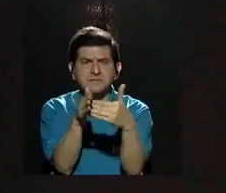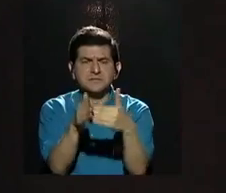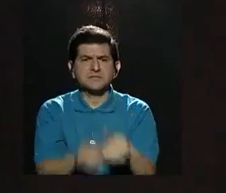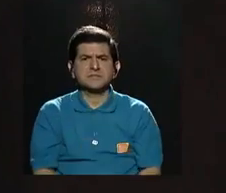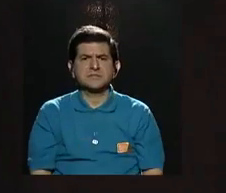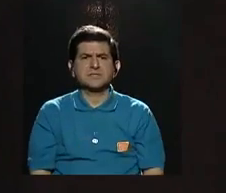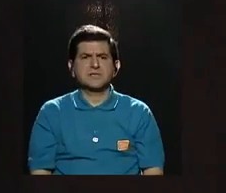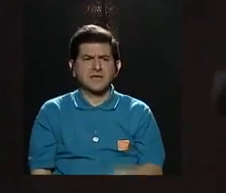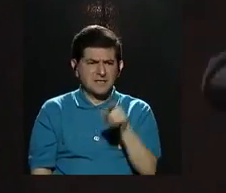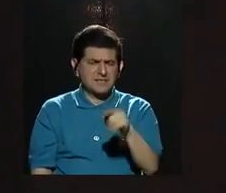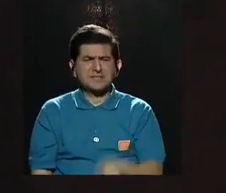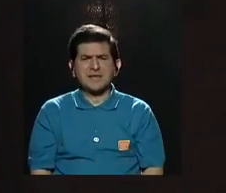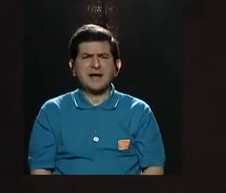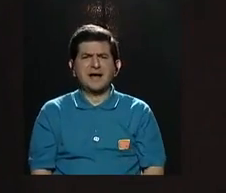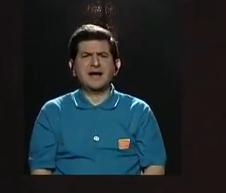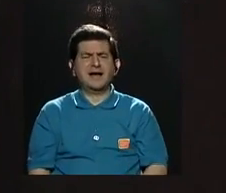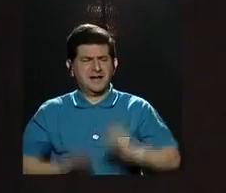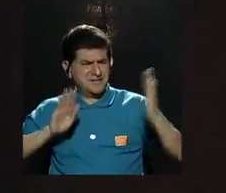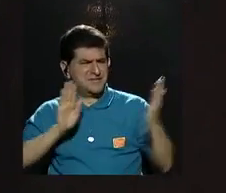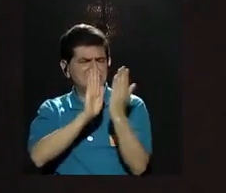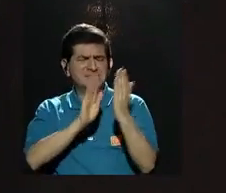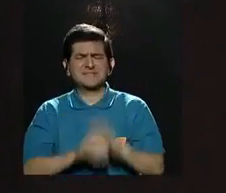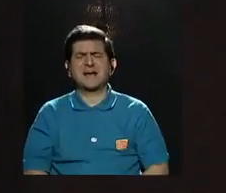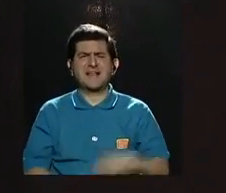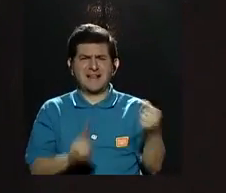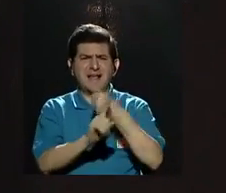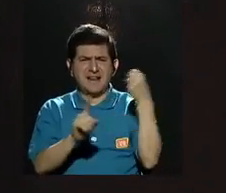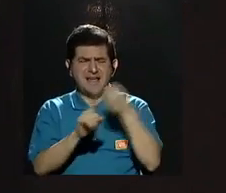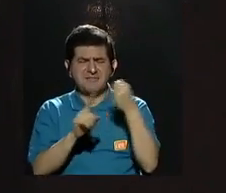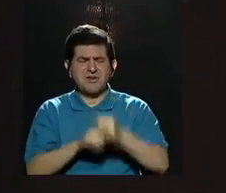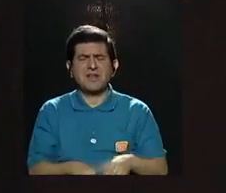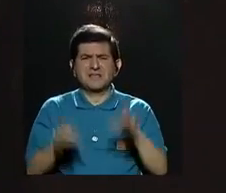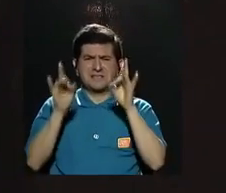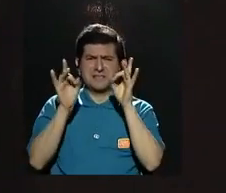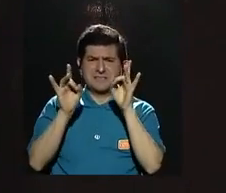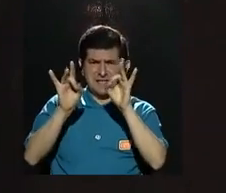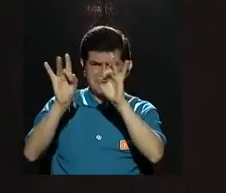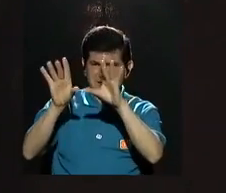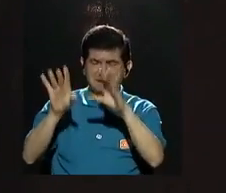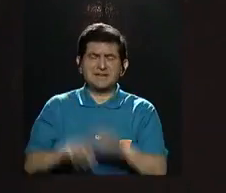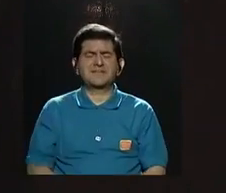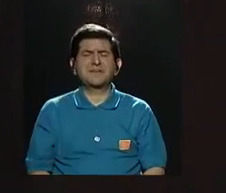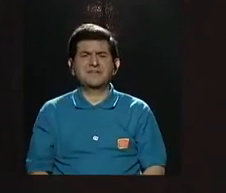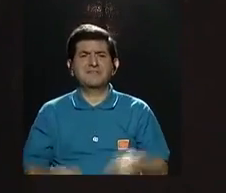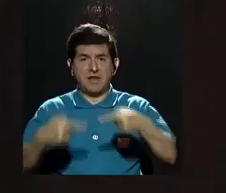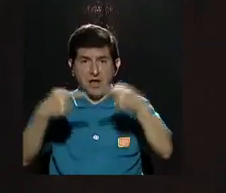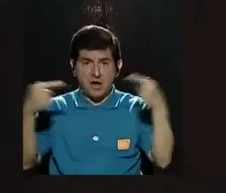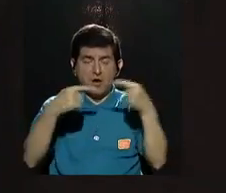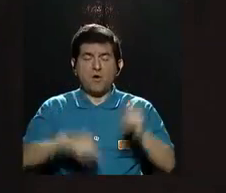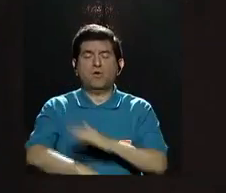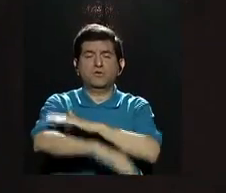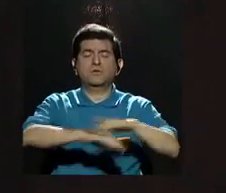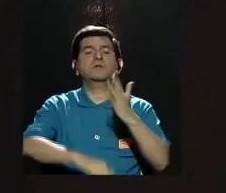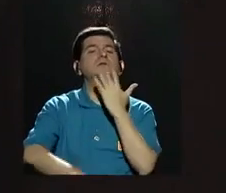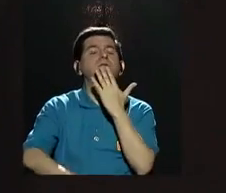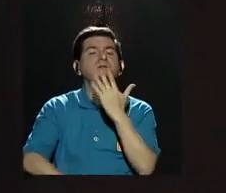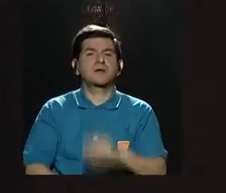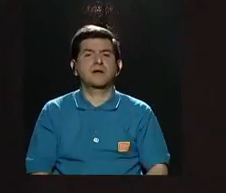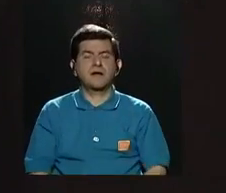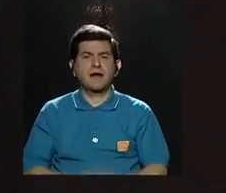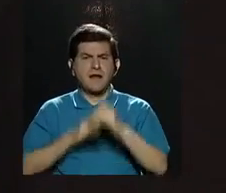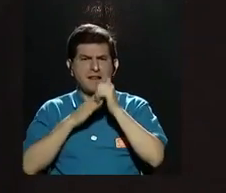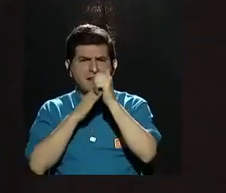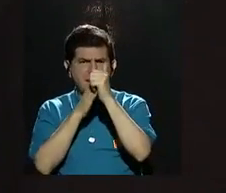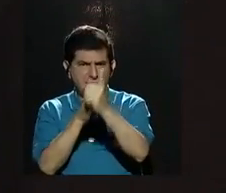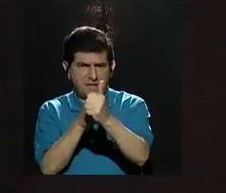racial violence, largely led by young, radical, and queer